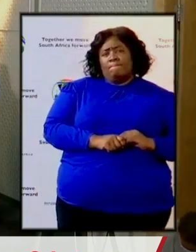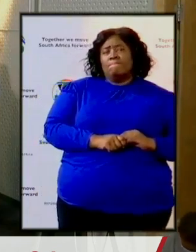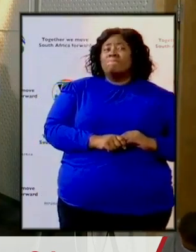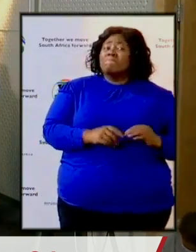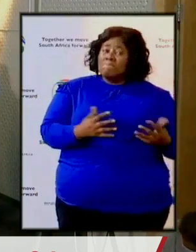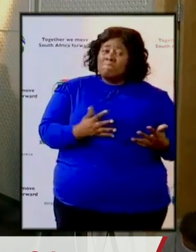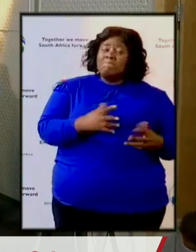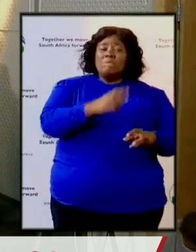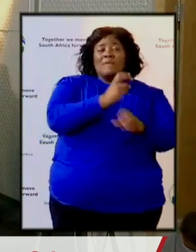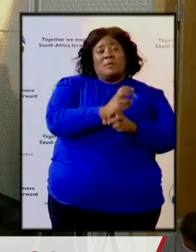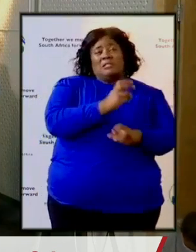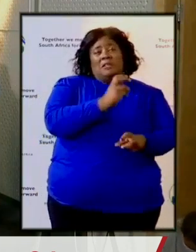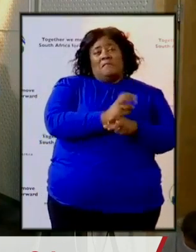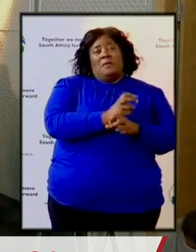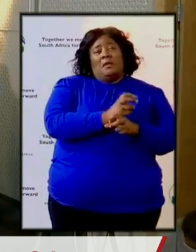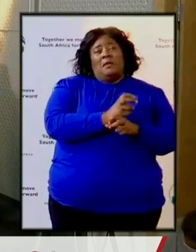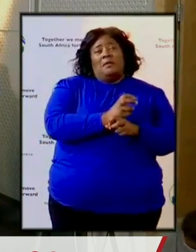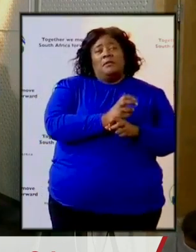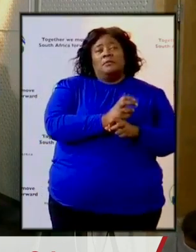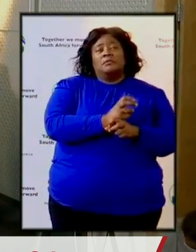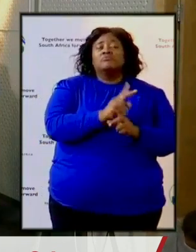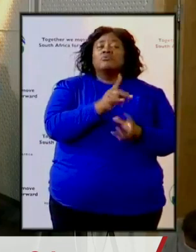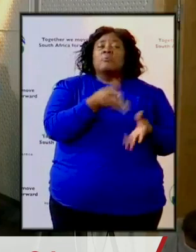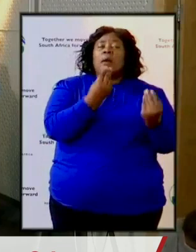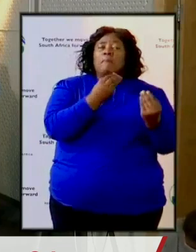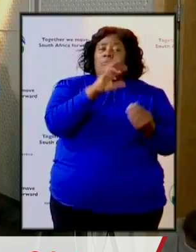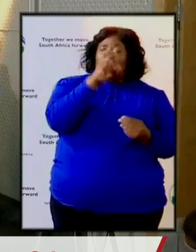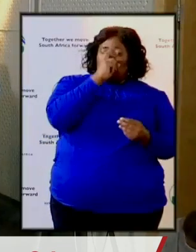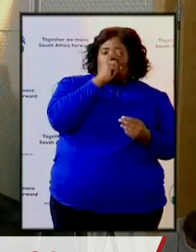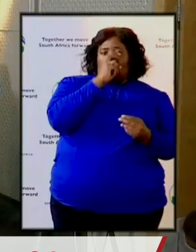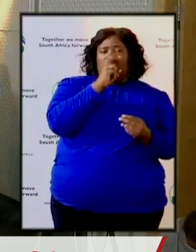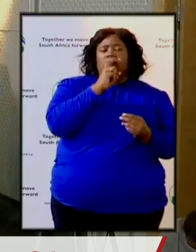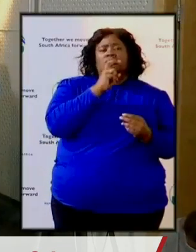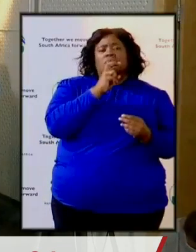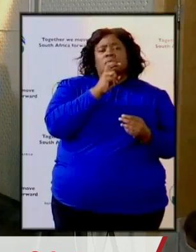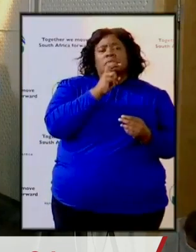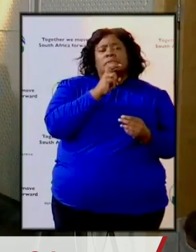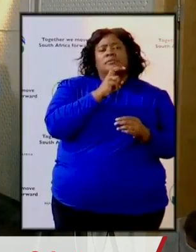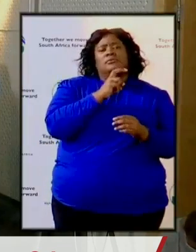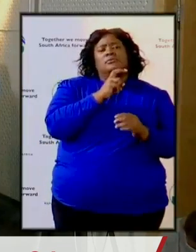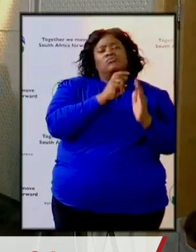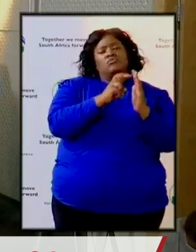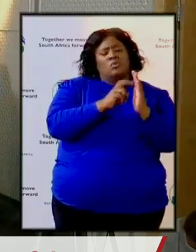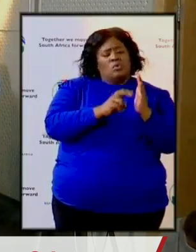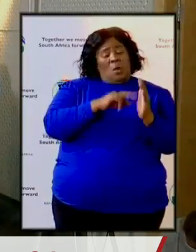difficult to get those strict conditions. And the strict conditions,